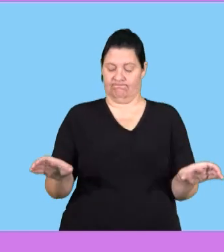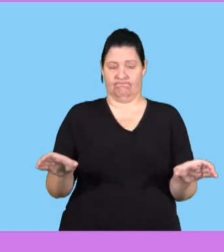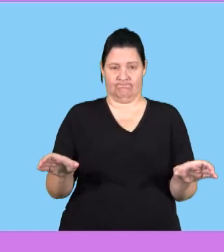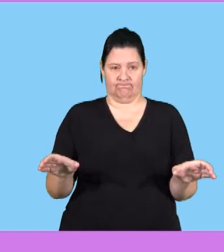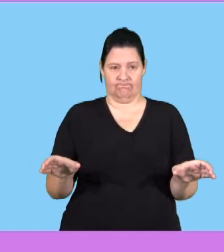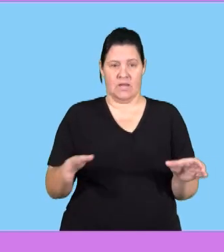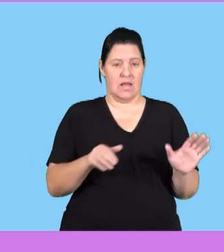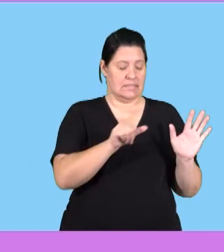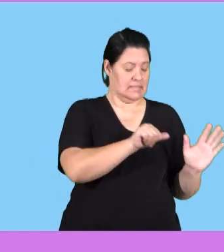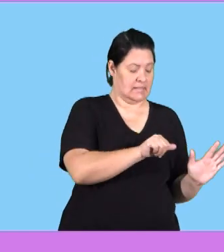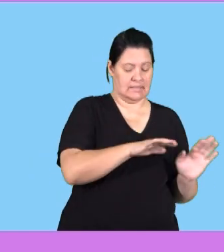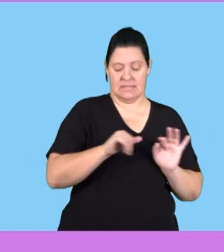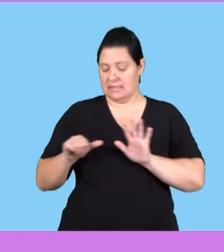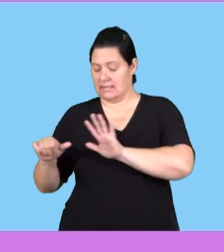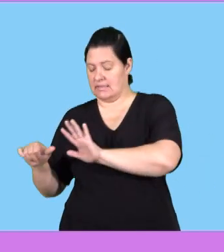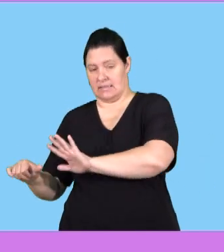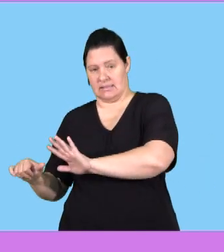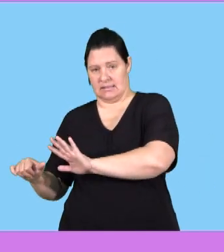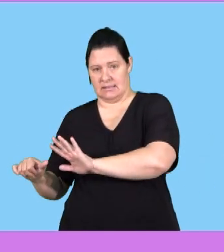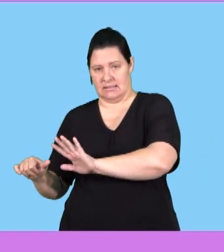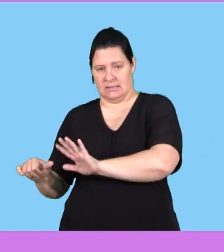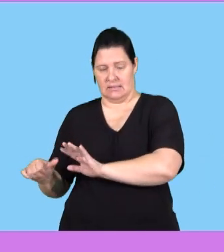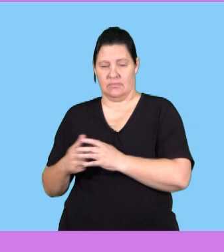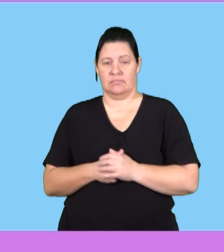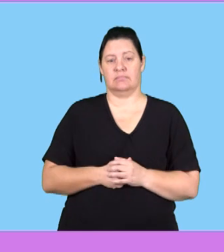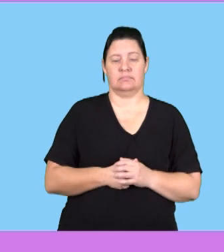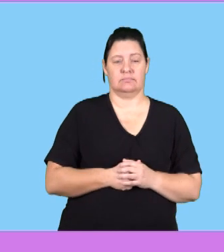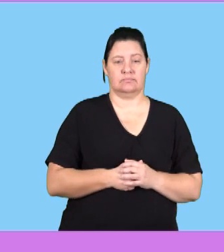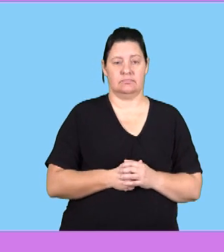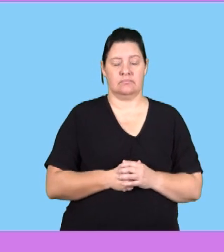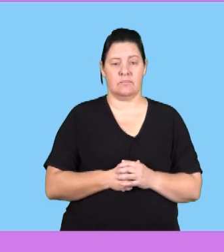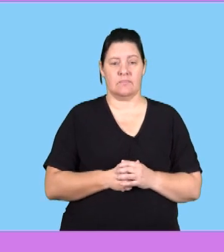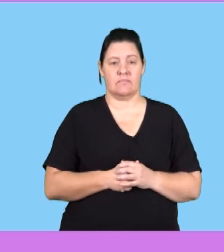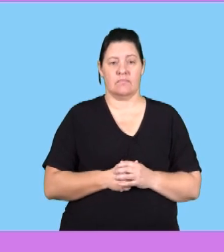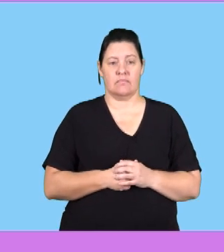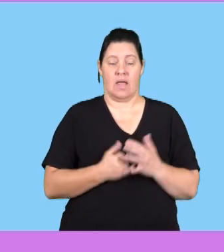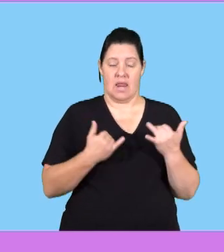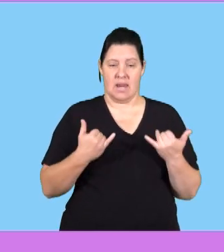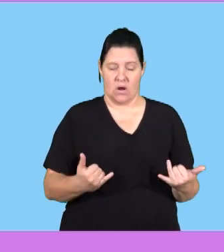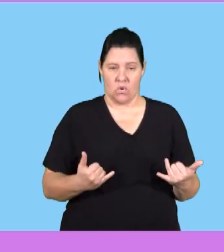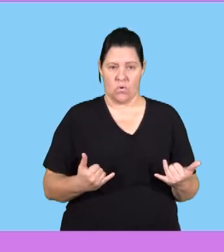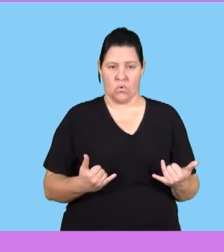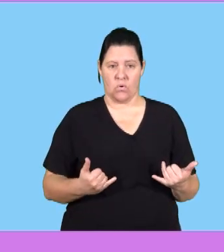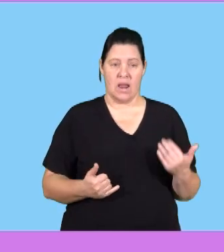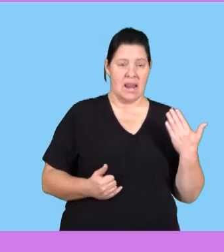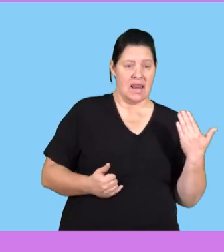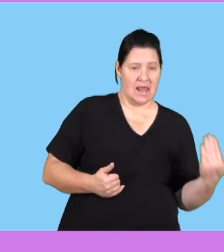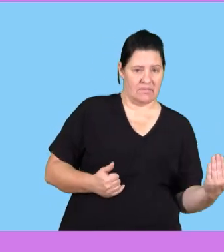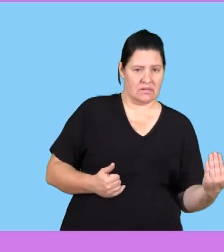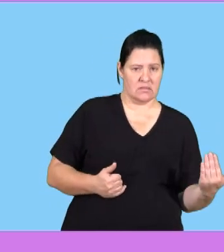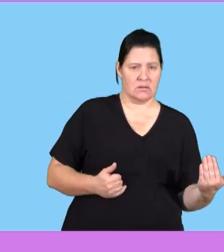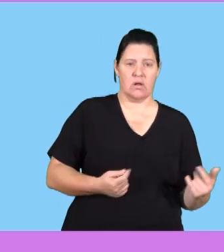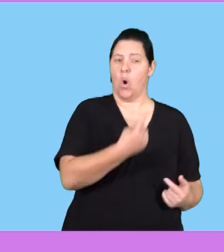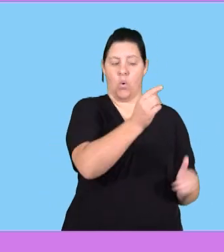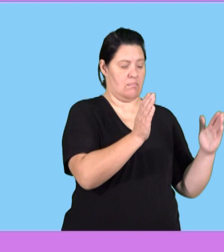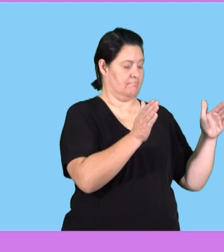equal parts, meaning I have 6 numbers on my left-hand side and 6 numbers on my right-hand side. And now I'm going to treat the left-hand